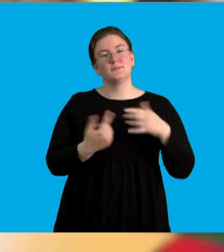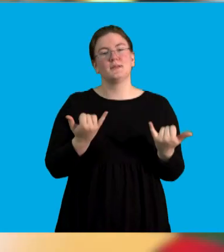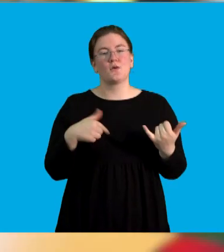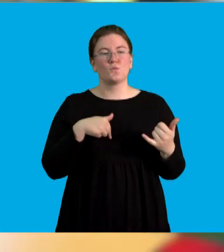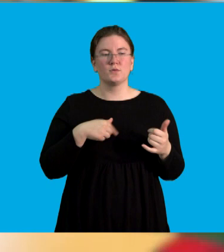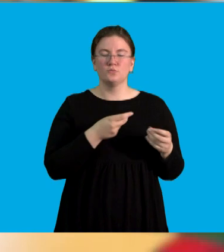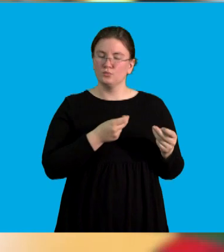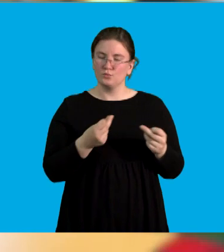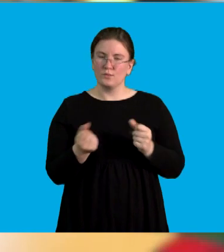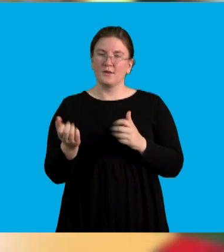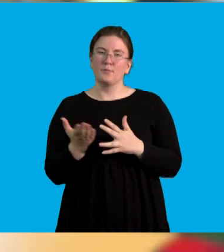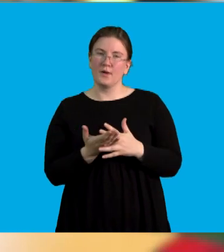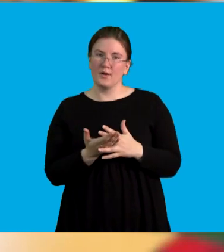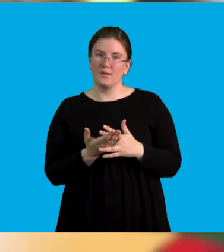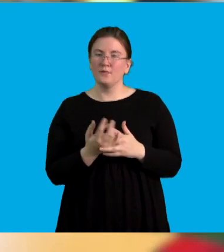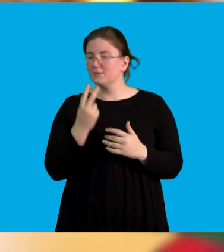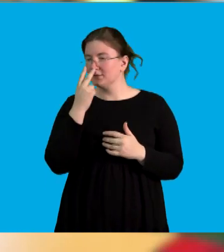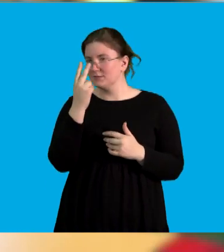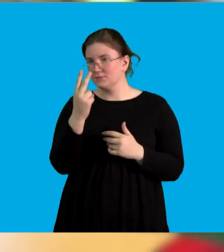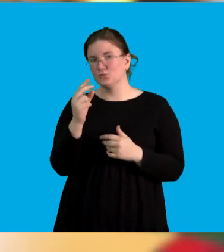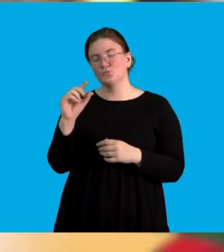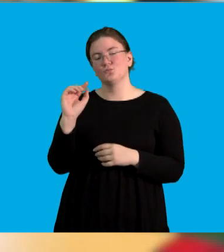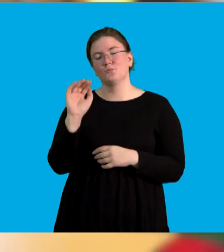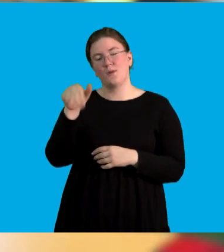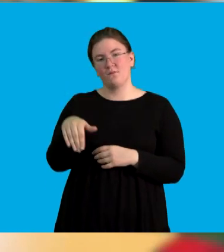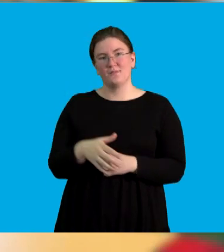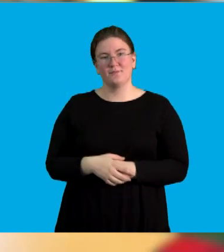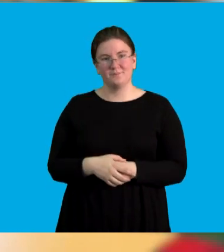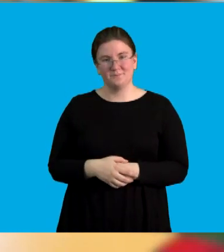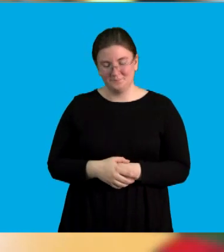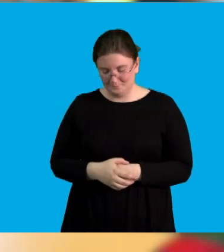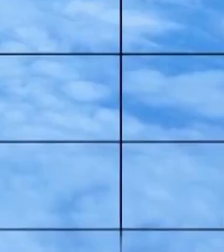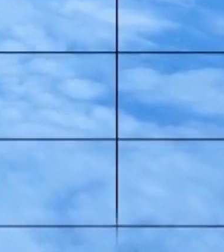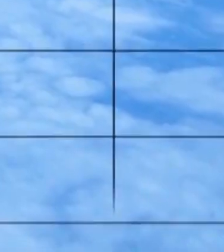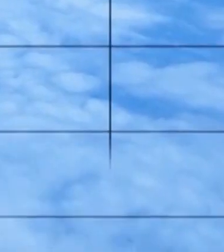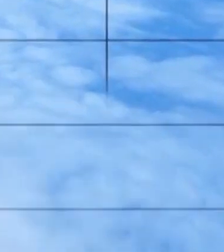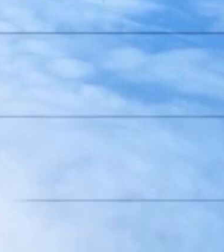Let us take a short break and we will see you shortly.